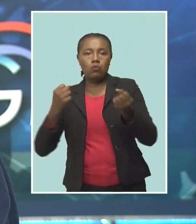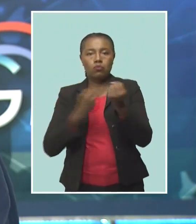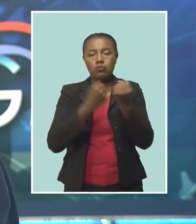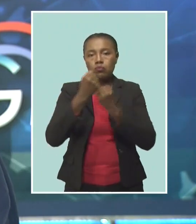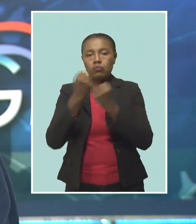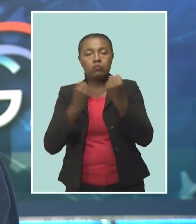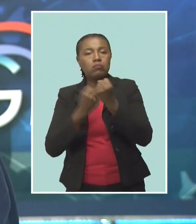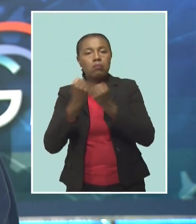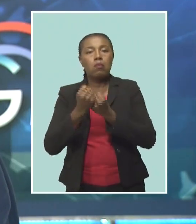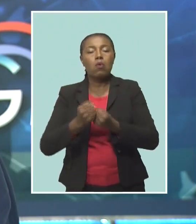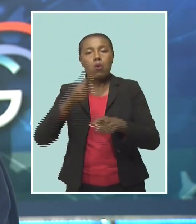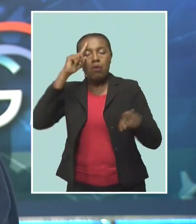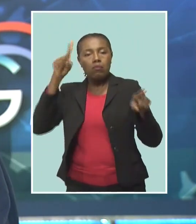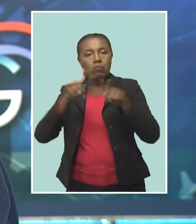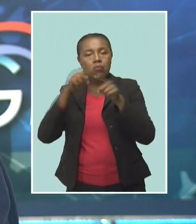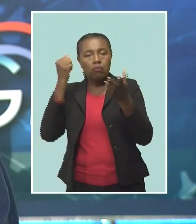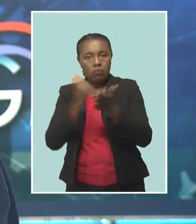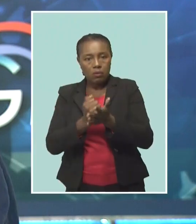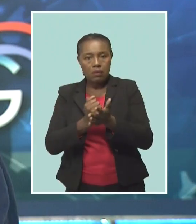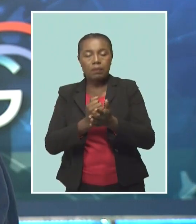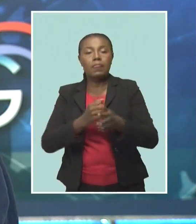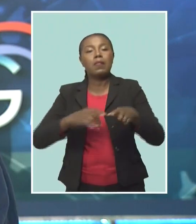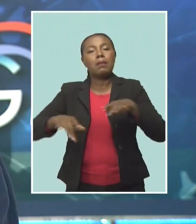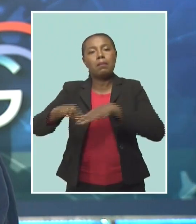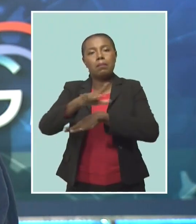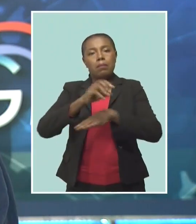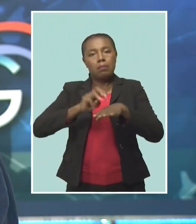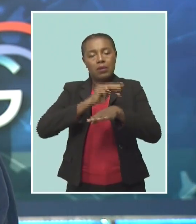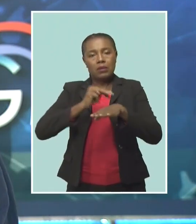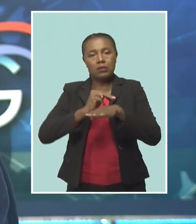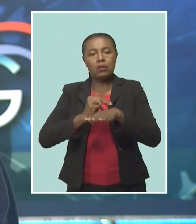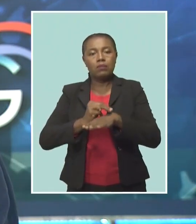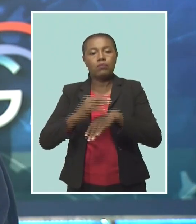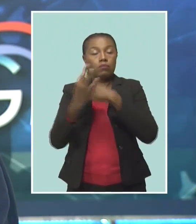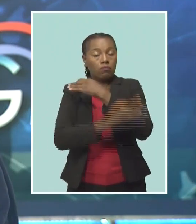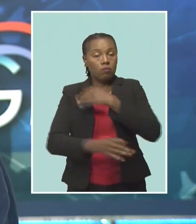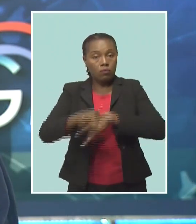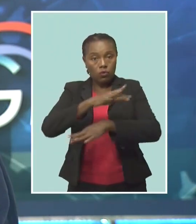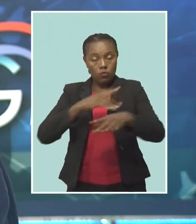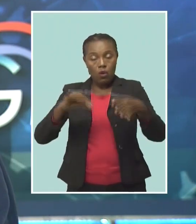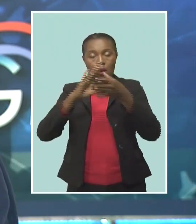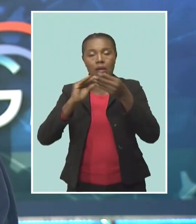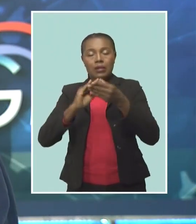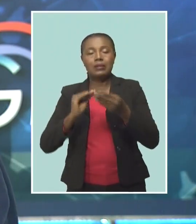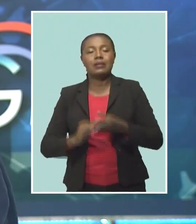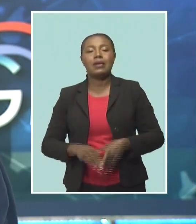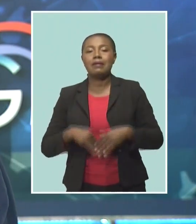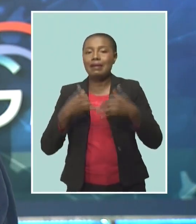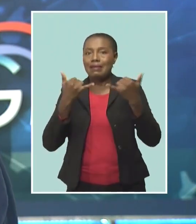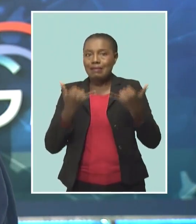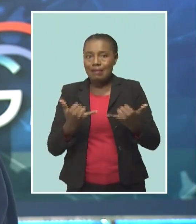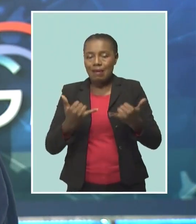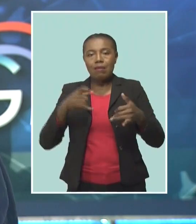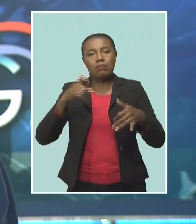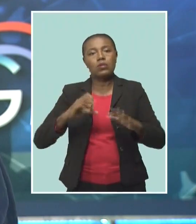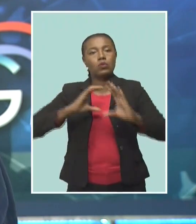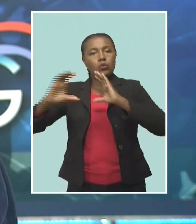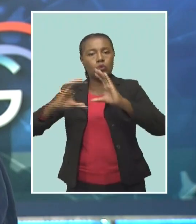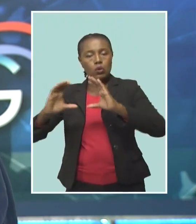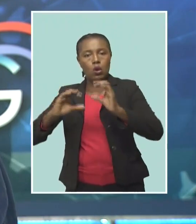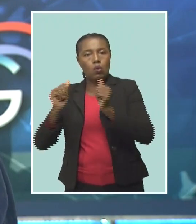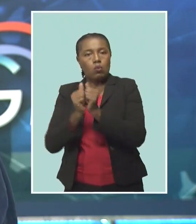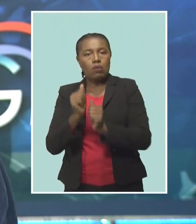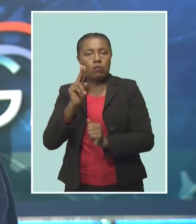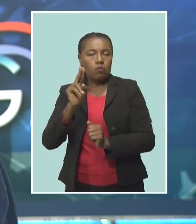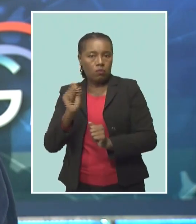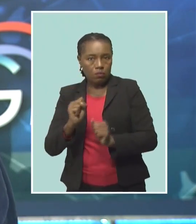Foreign Affairs and Foreign Trade, Kerry Simmons, says the developments now require dialogue with U.S. officials. He says the